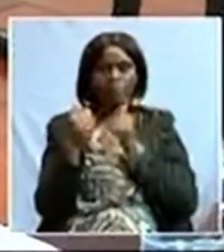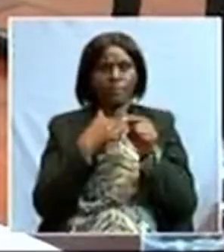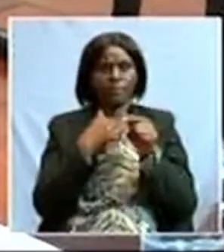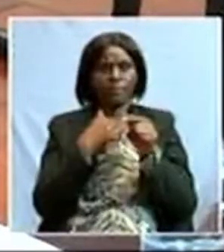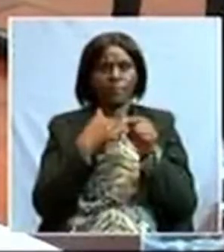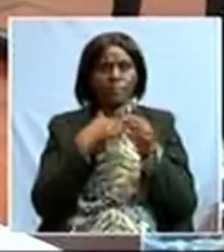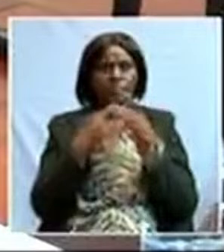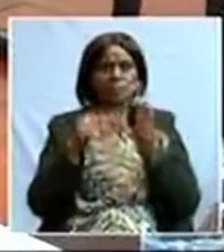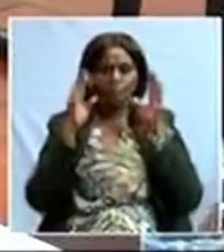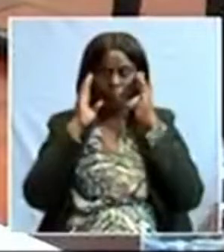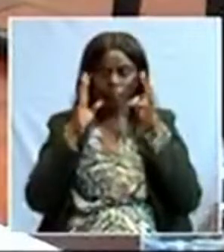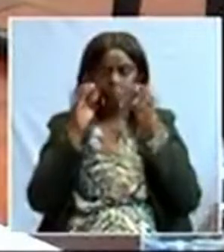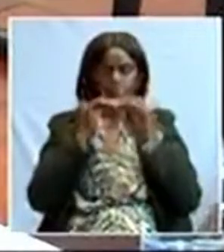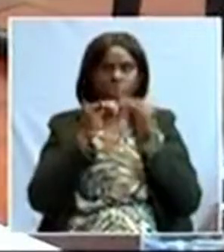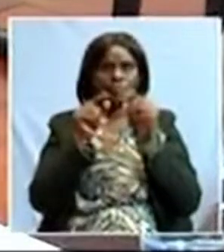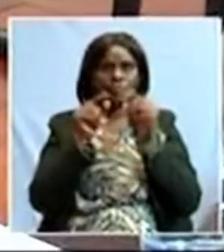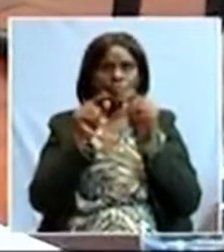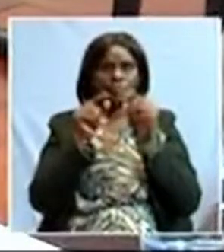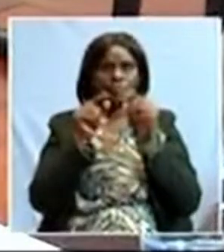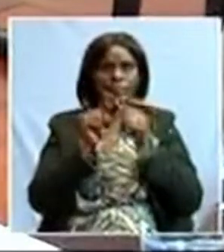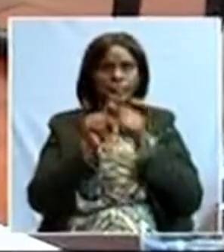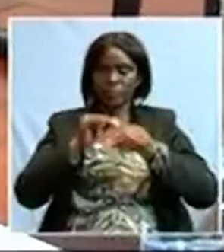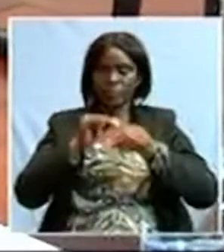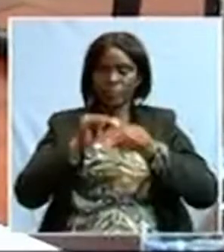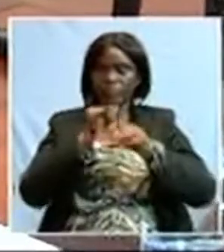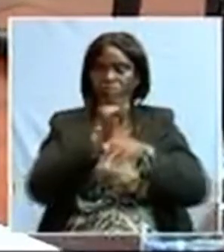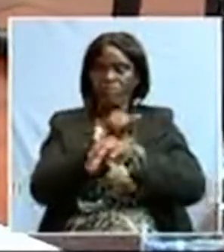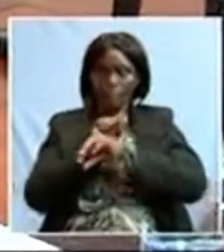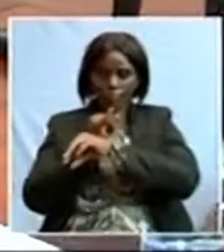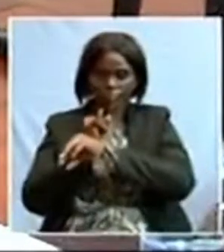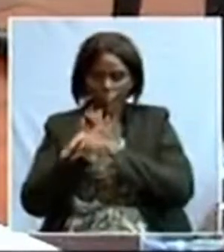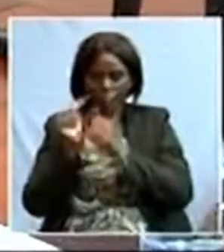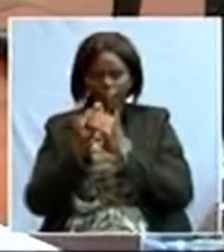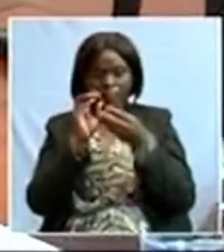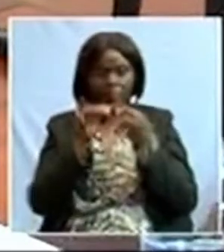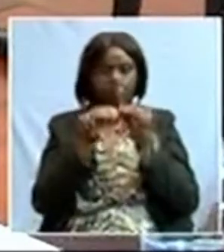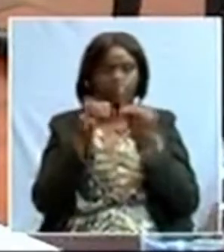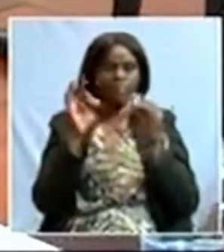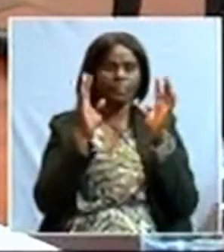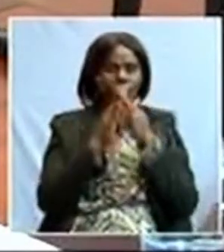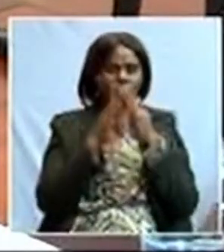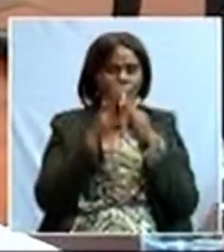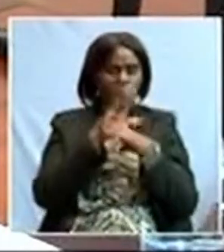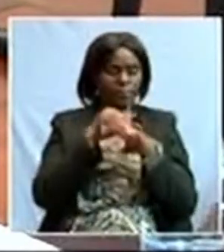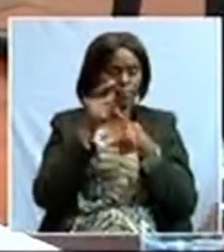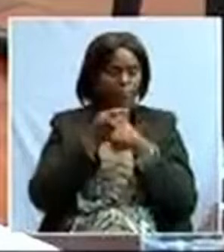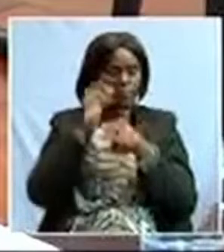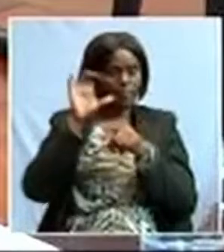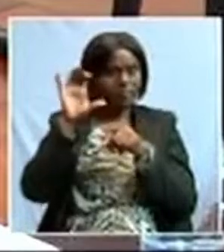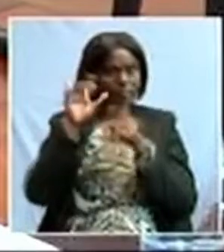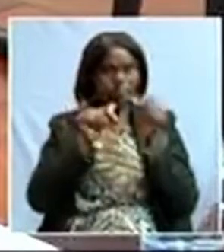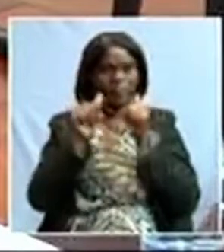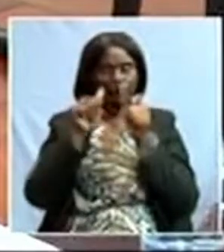as attendance is dependent on the invitation and number of meetings called by the provincial administration.